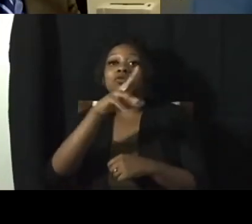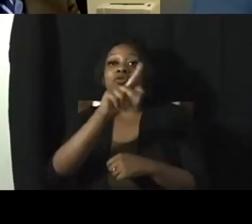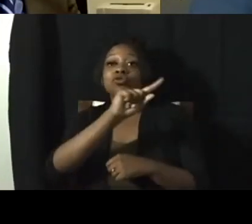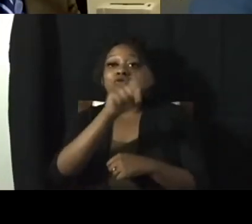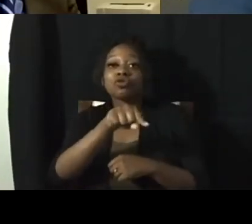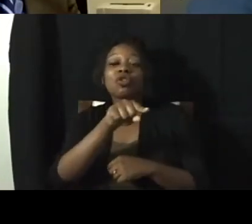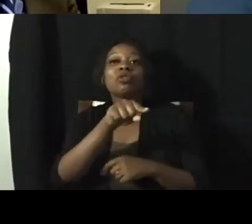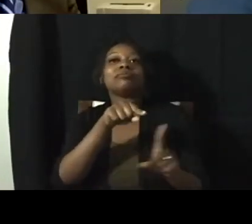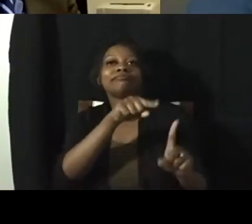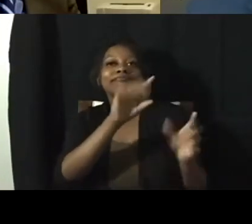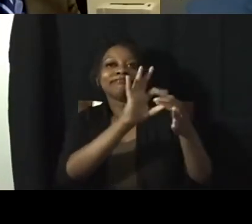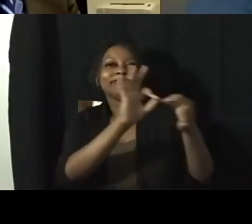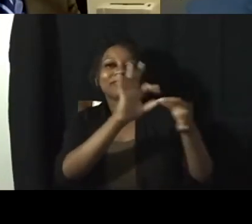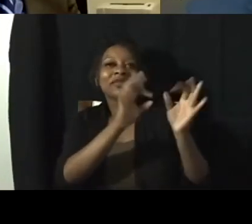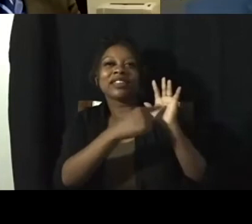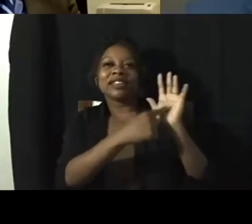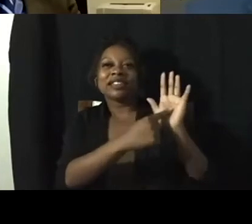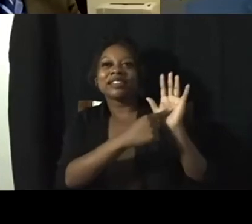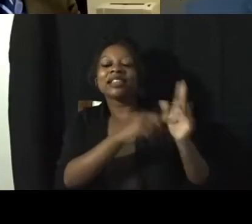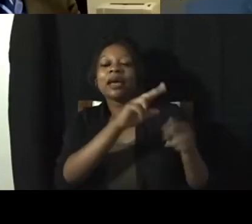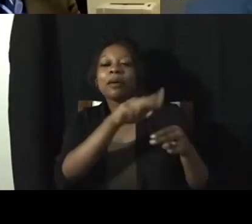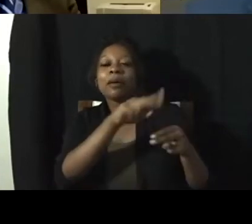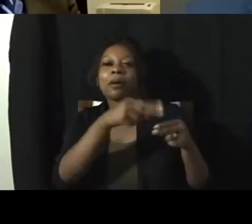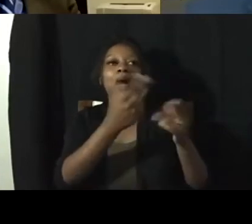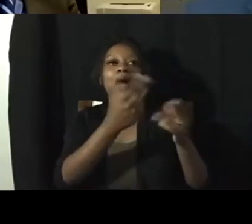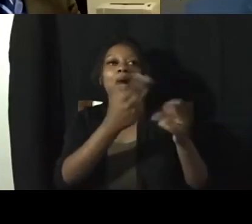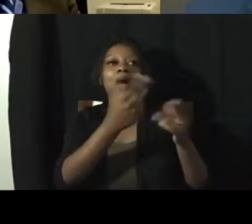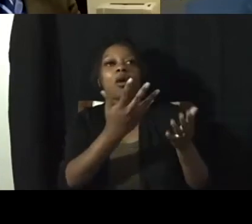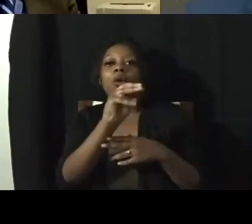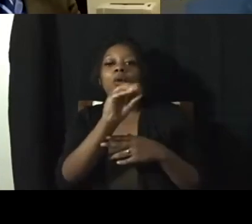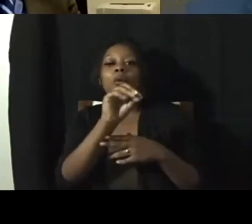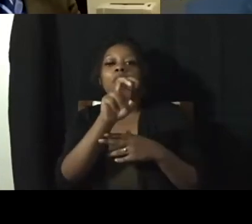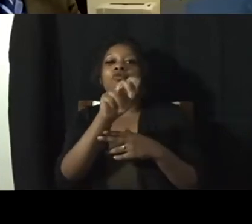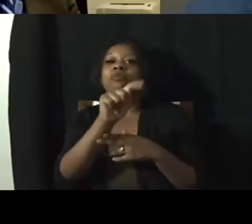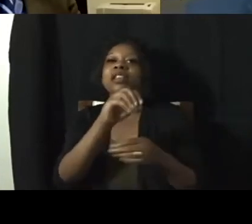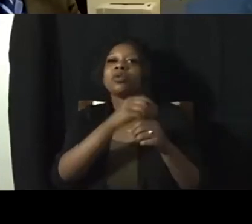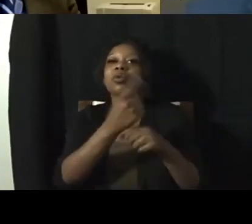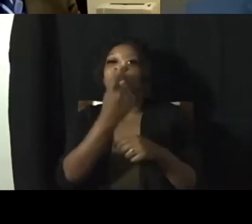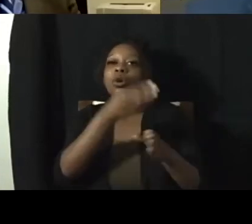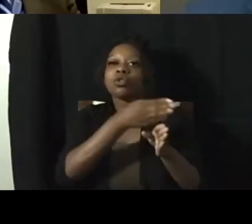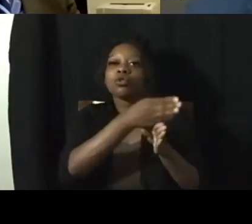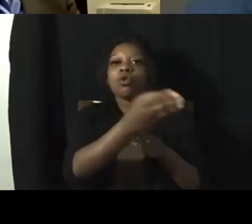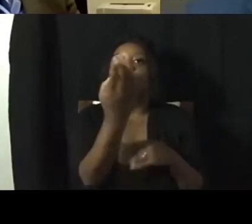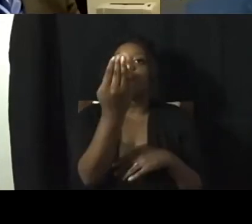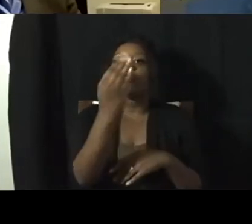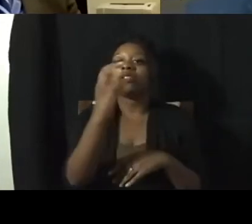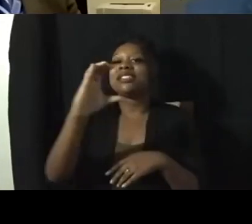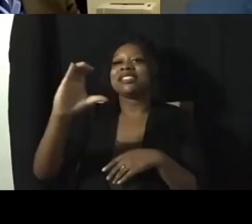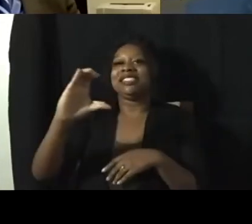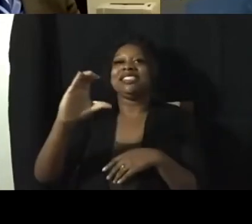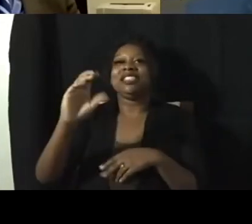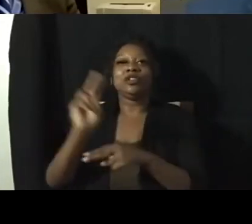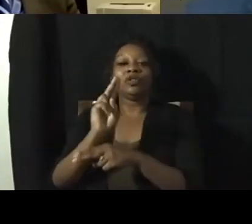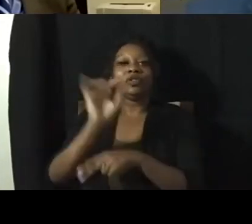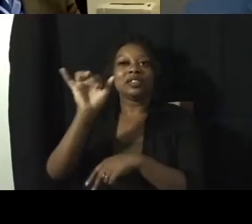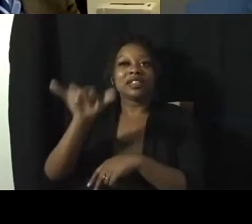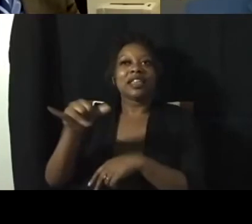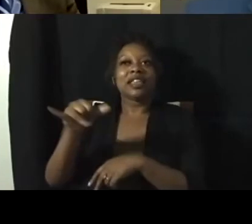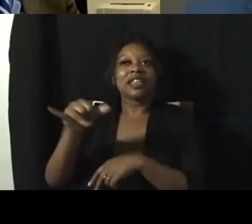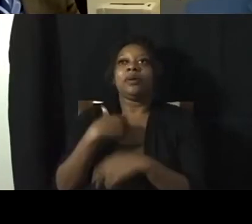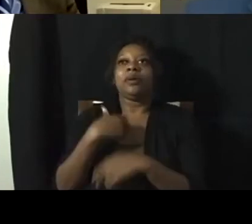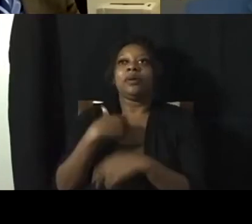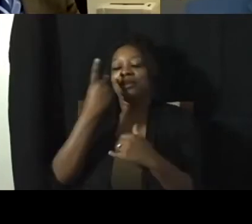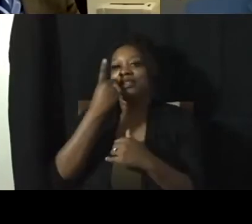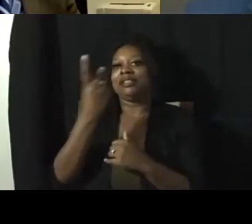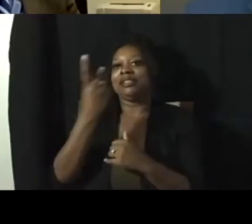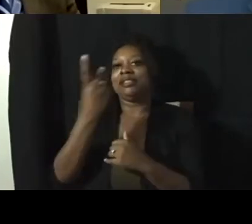of a movement in one direction in terms of the 14C utilization, and seeing a decrease year